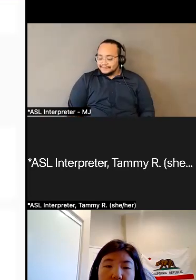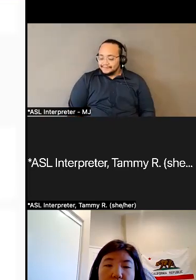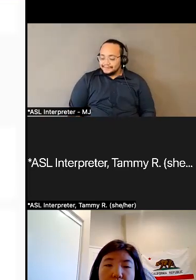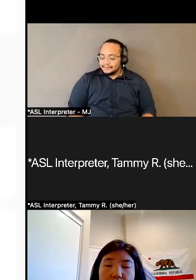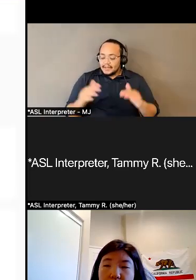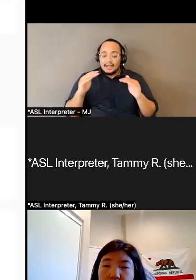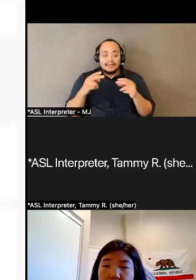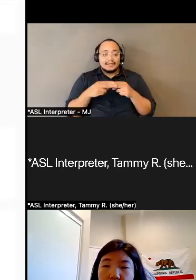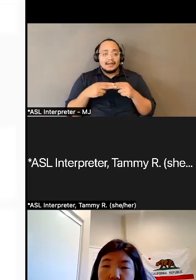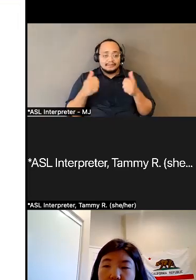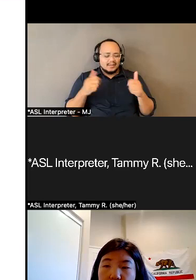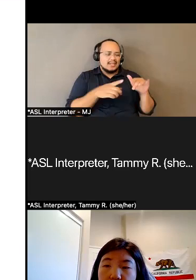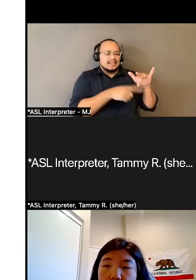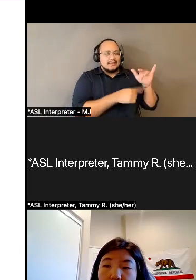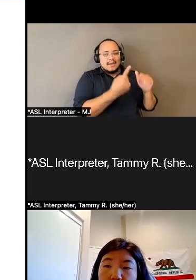You can, skip that one.